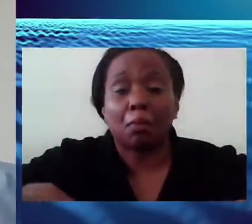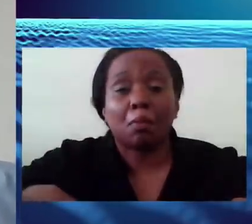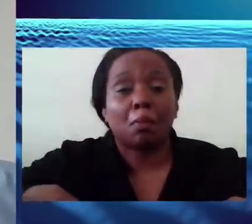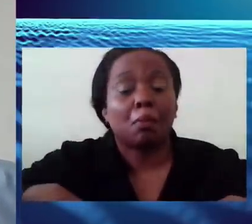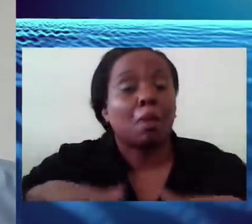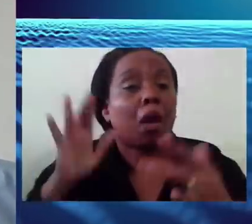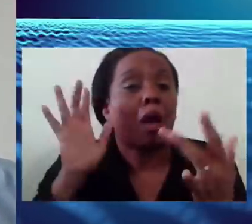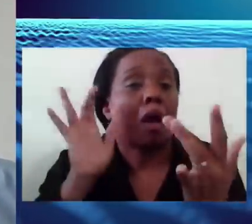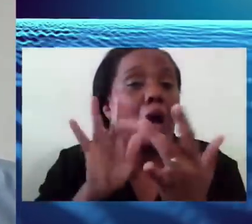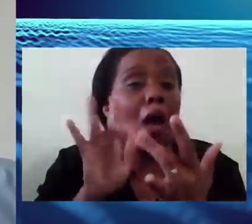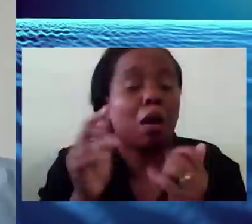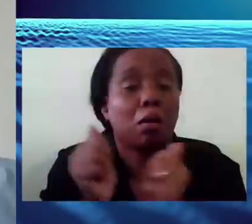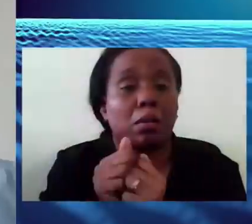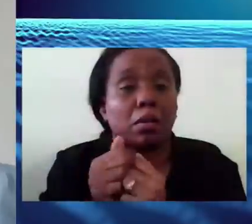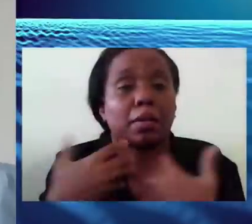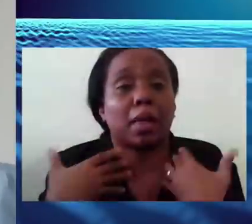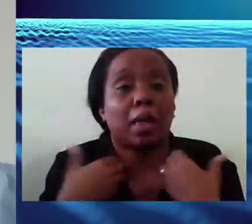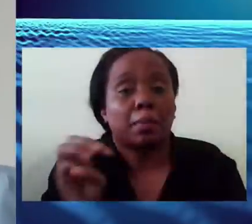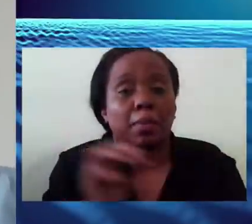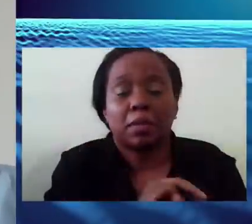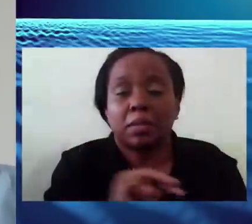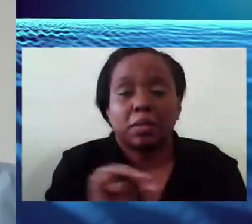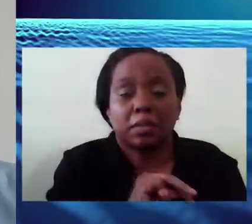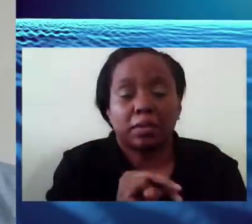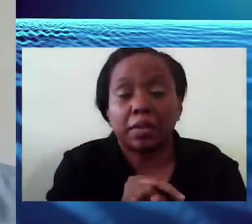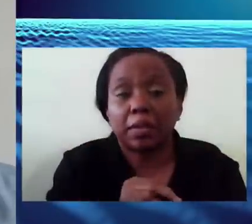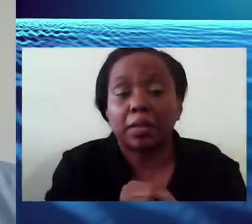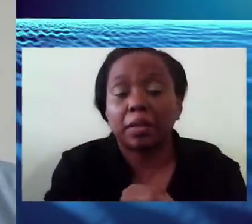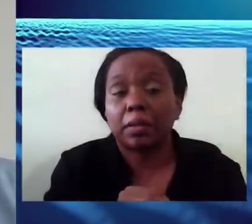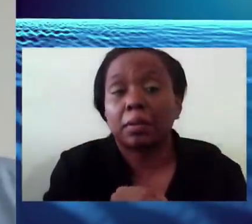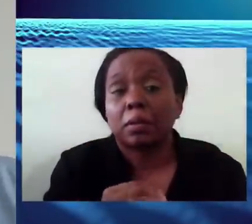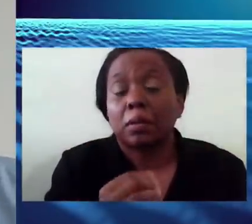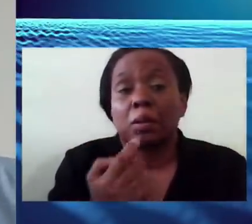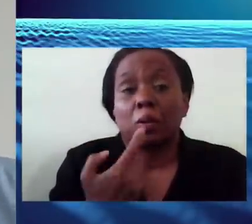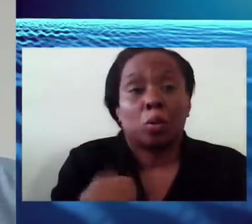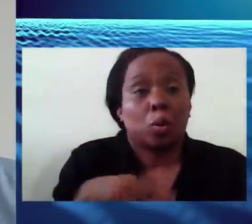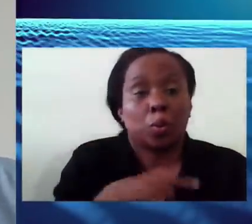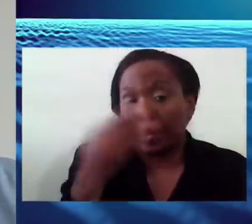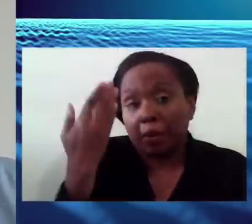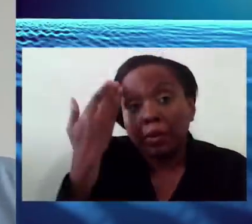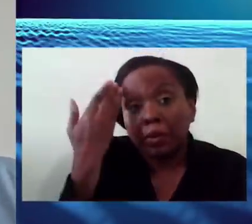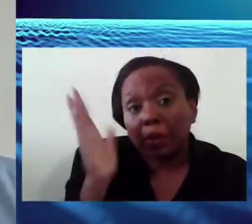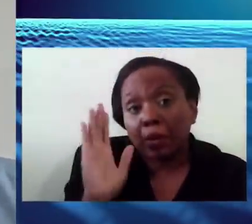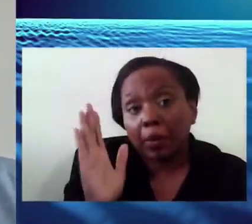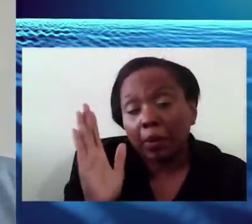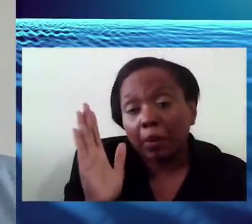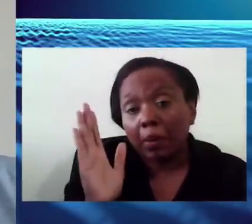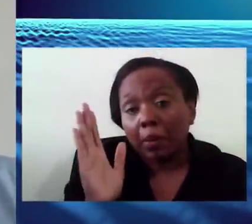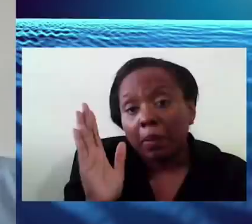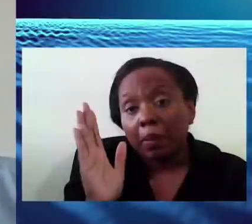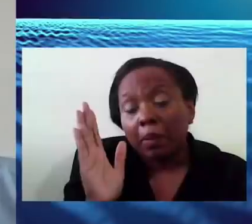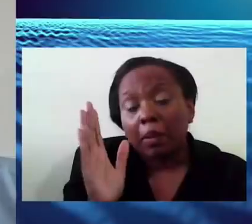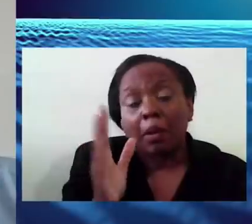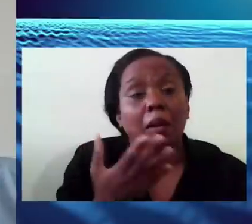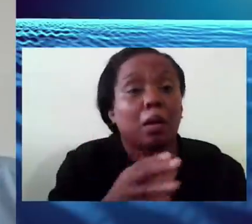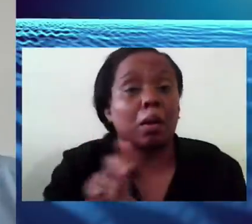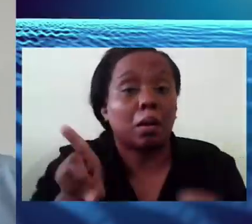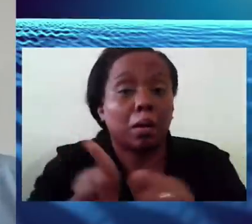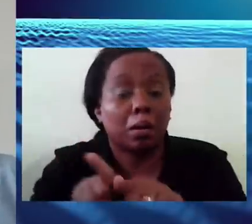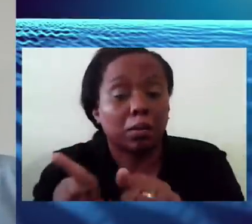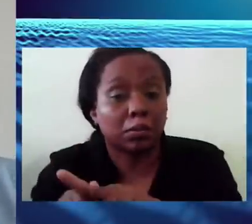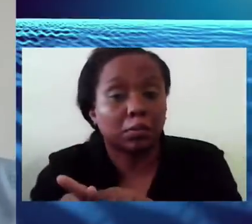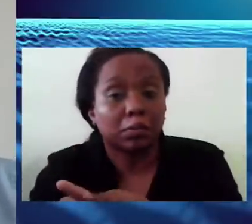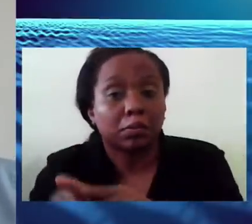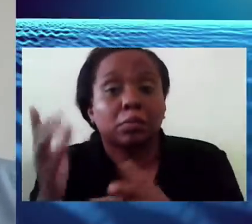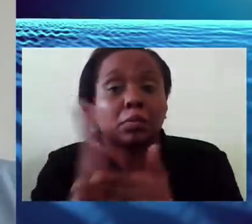1, we have not been told about your exposure. And 2, in cases where we